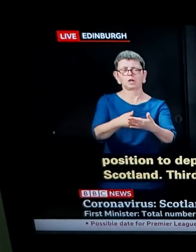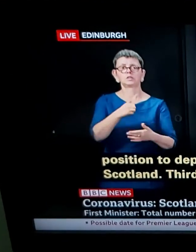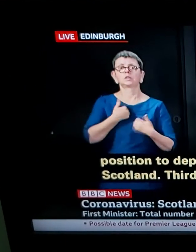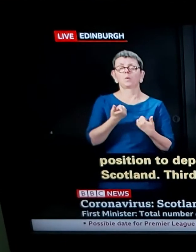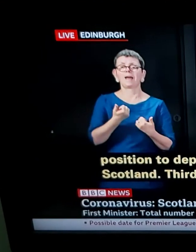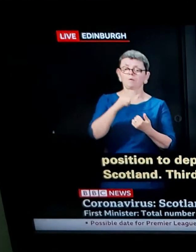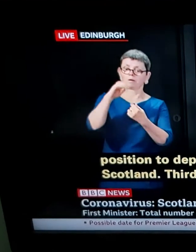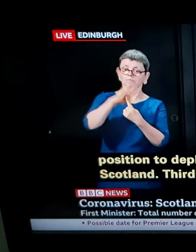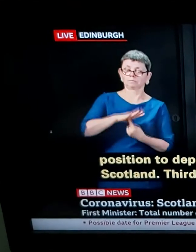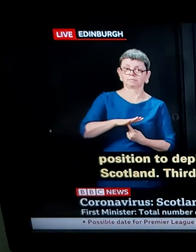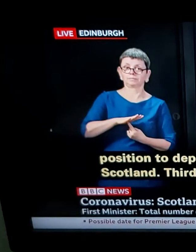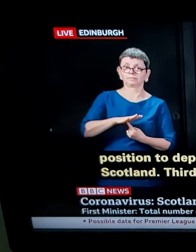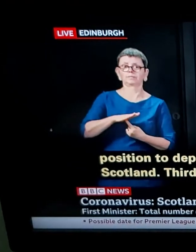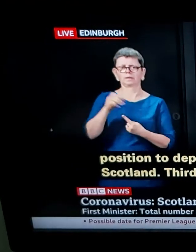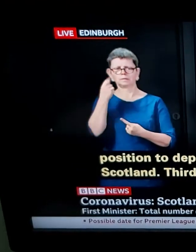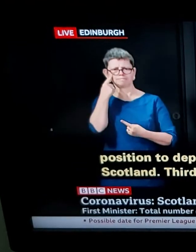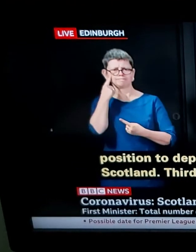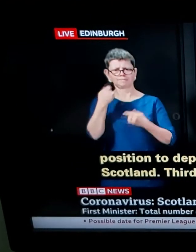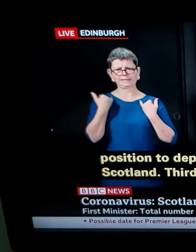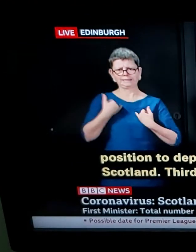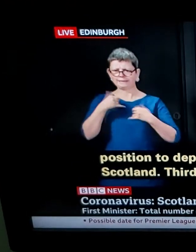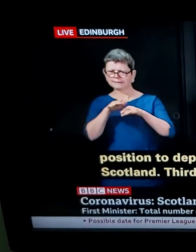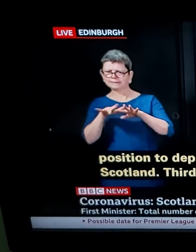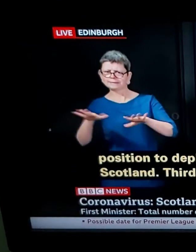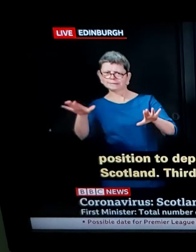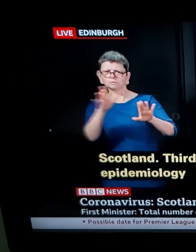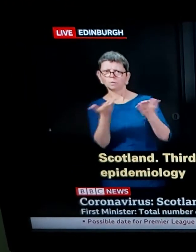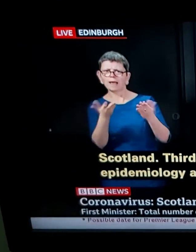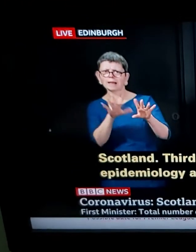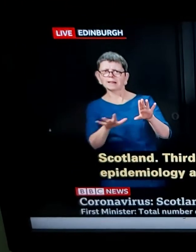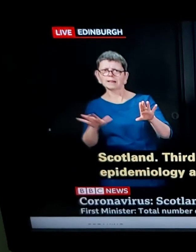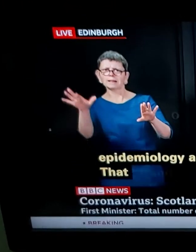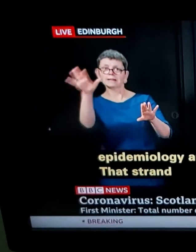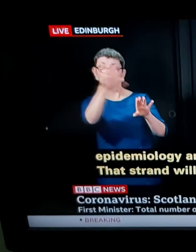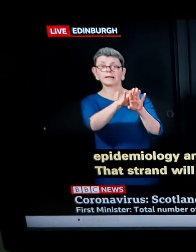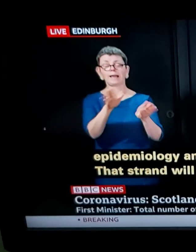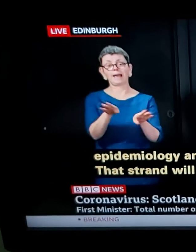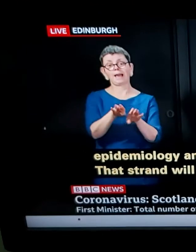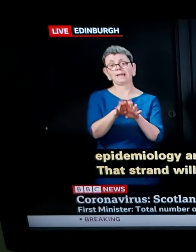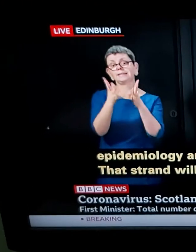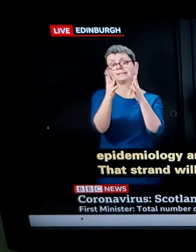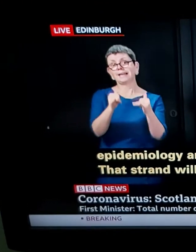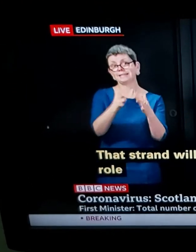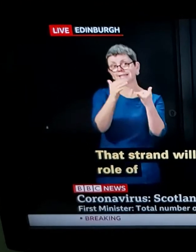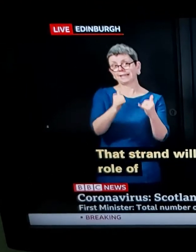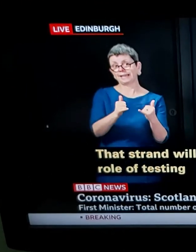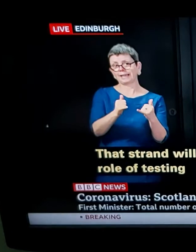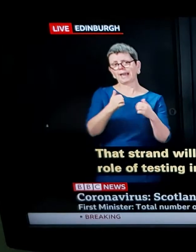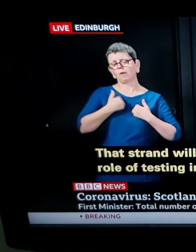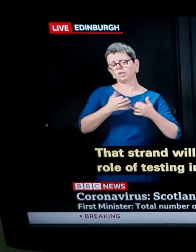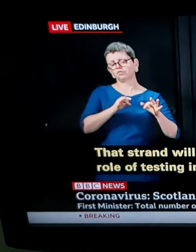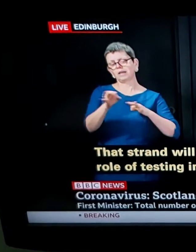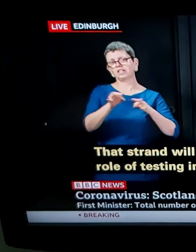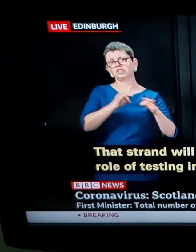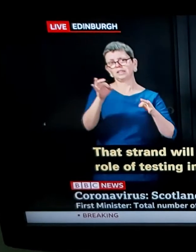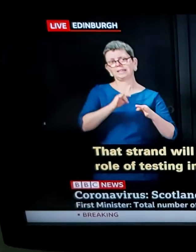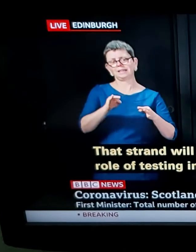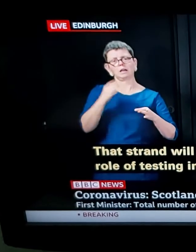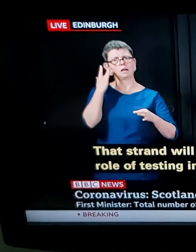prioritisation. That strand will also look ahead to the role of testing in our eventual strategy to exit the lockdown measures.